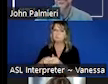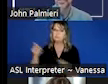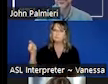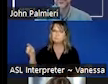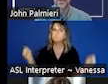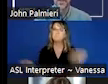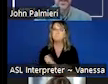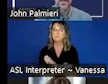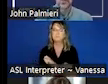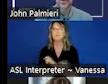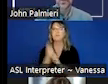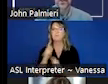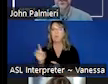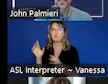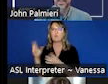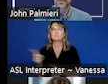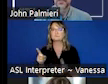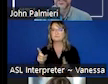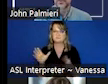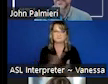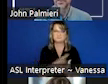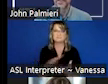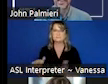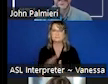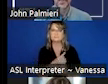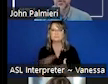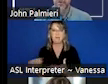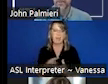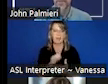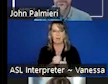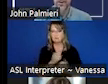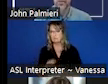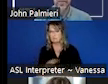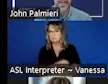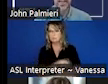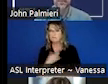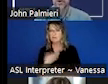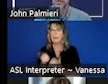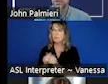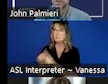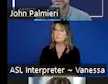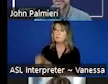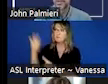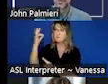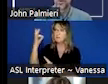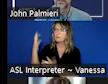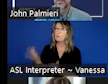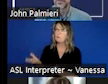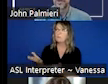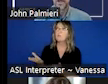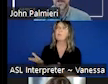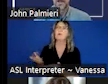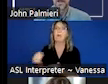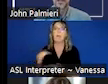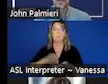crisis continuum, and where are the various levers that we need to be leaning on, both within the federal government and in partnership with all of